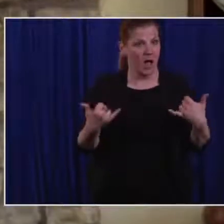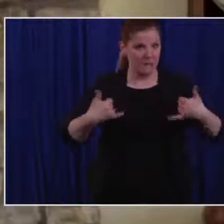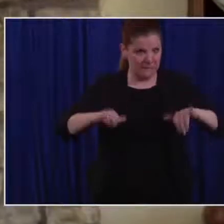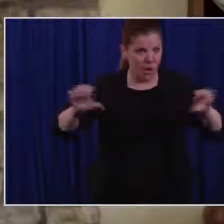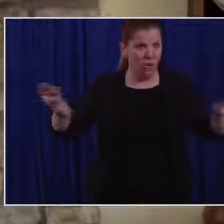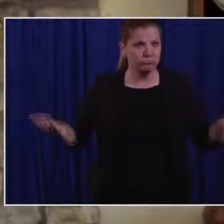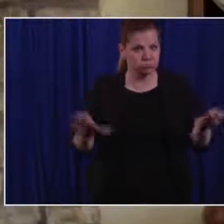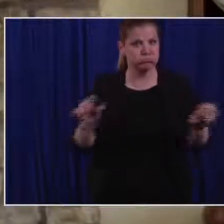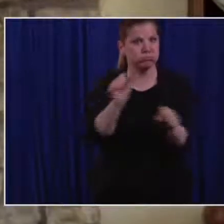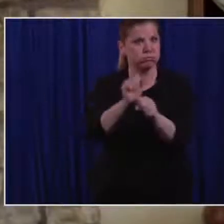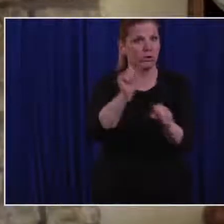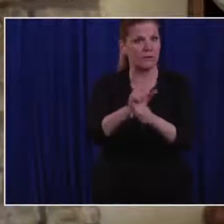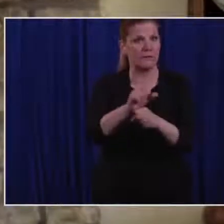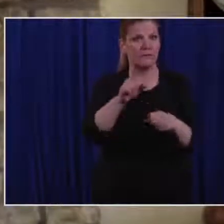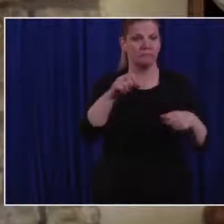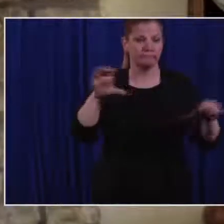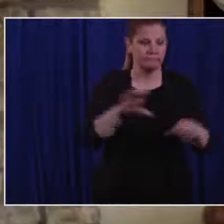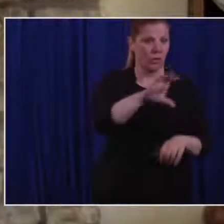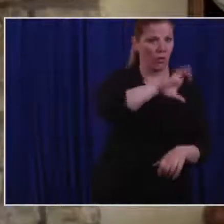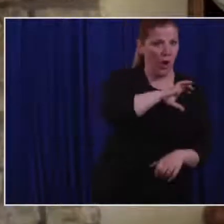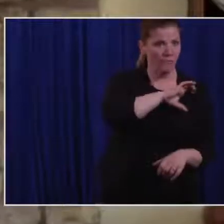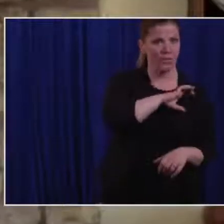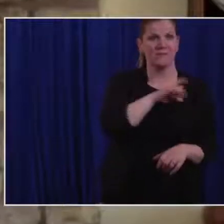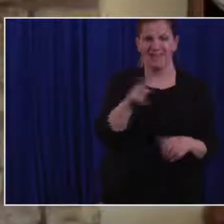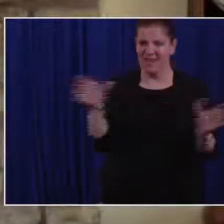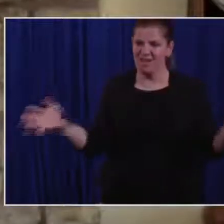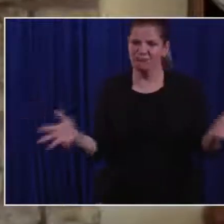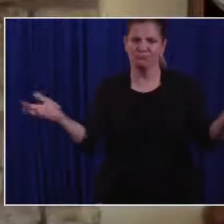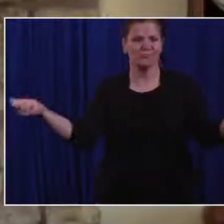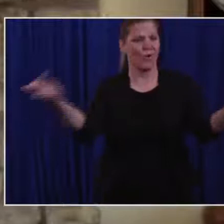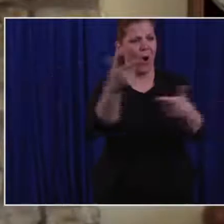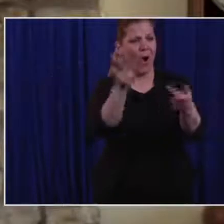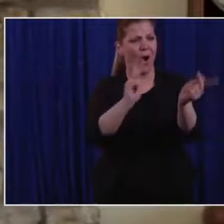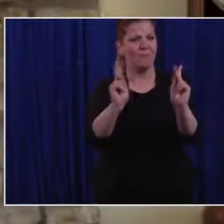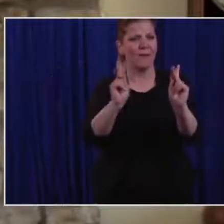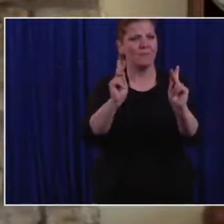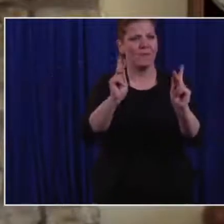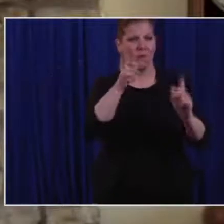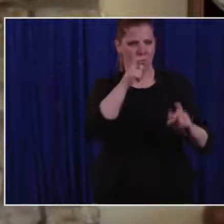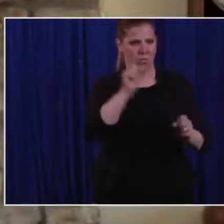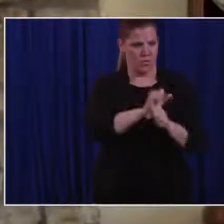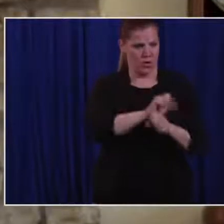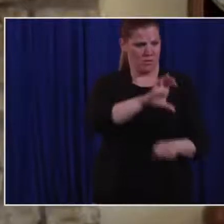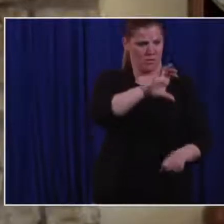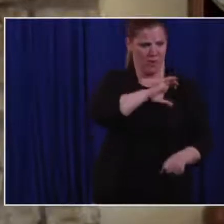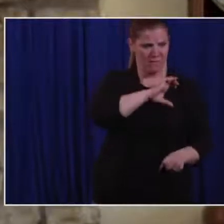peace officers across the state to get their vaccine. We're excited about that.